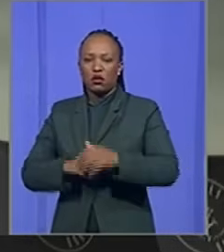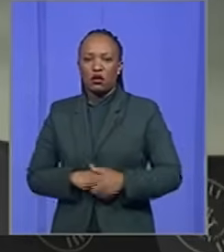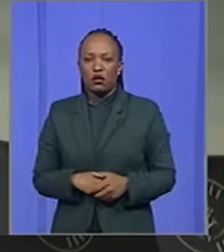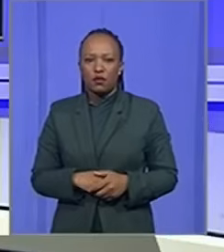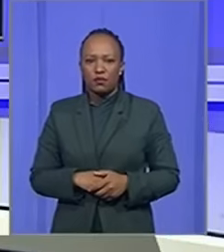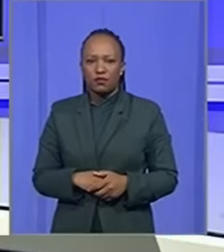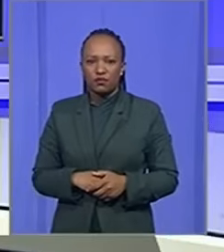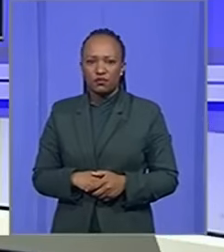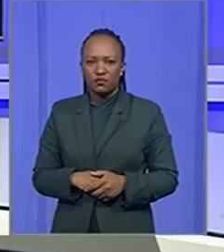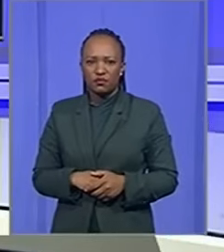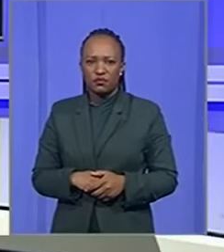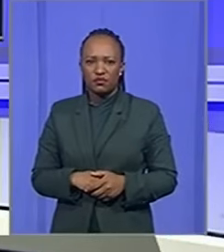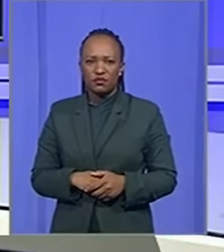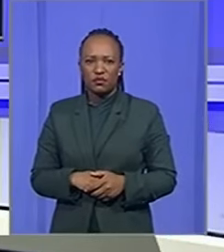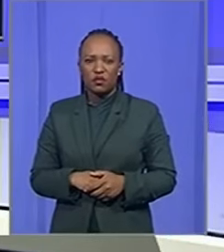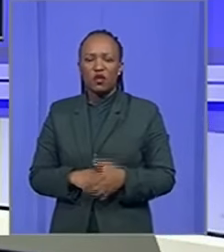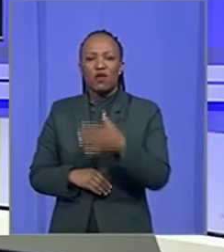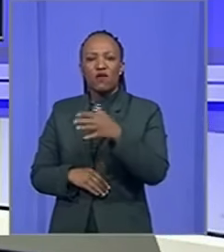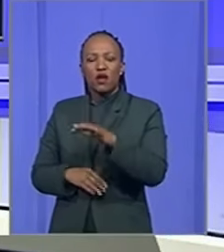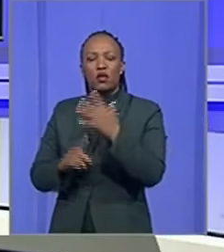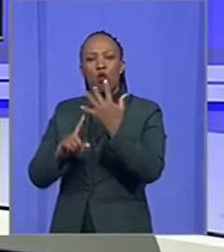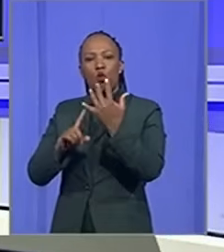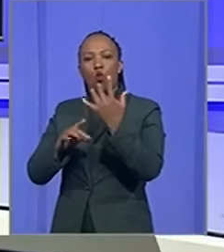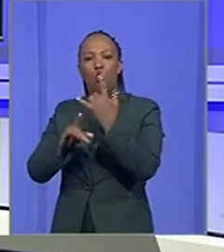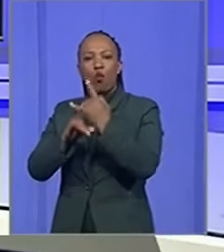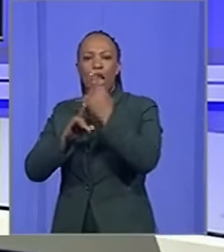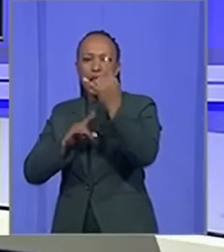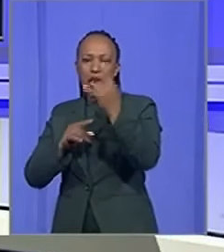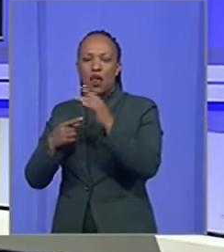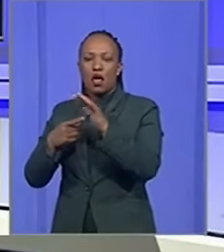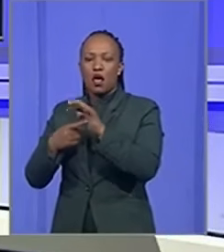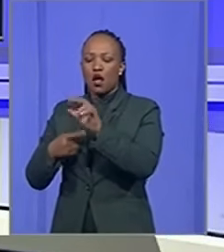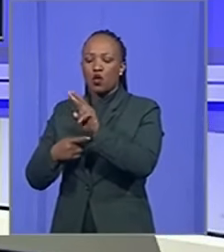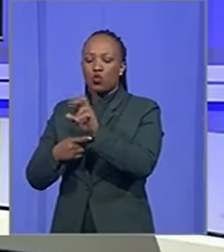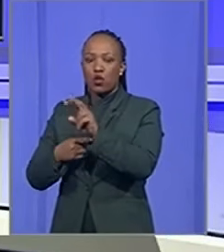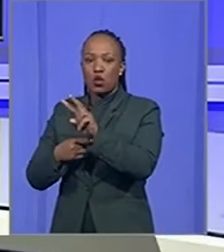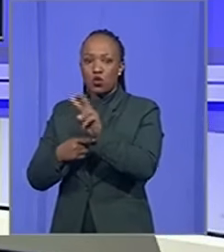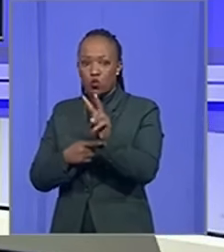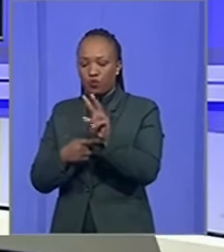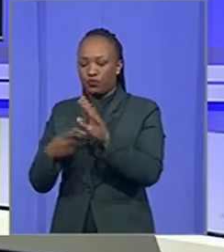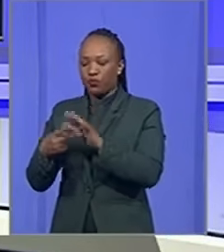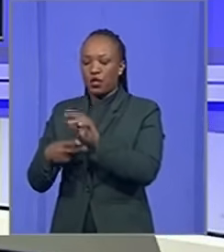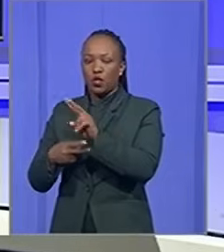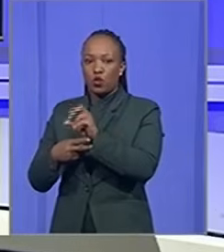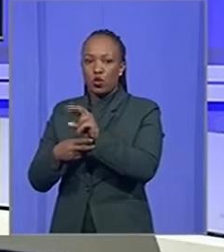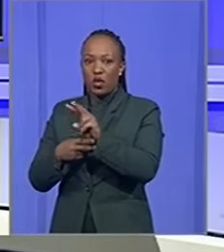Jwale o hapile Down Run ka 2022 le 2023 aprane o e bona jwang?